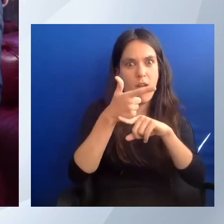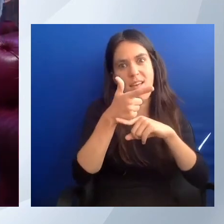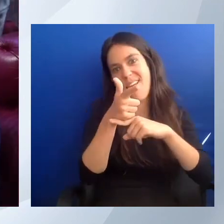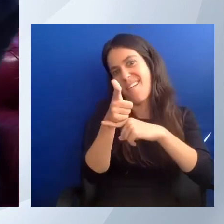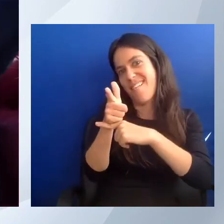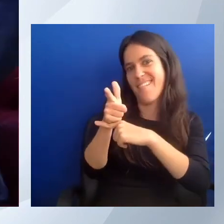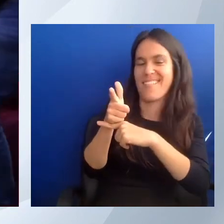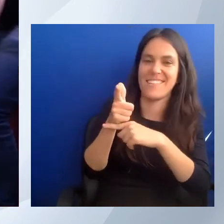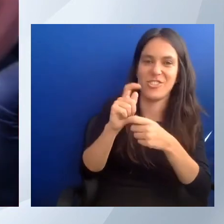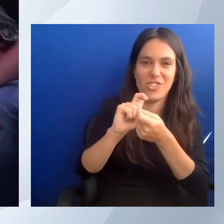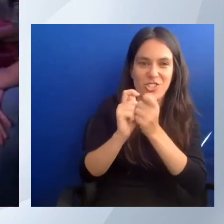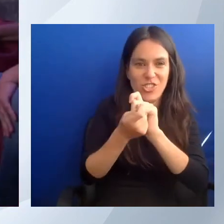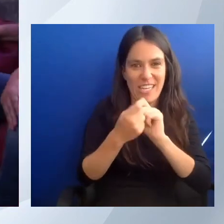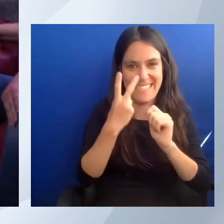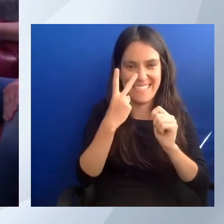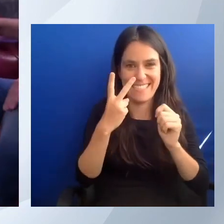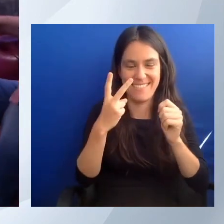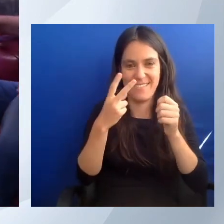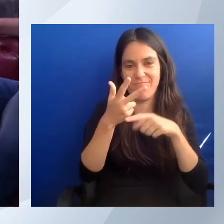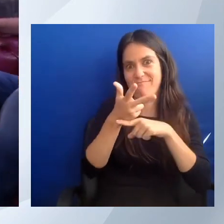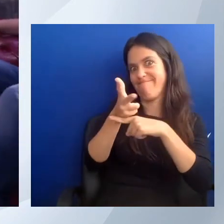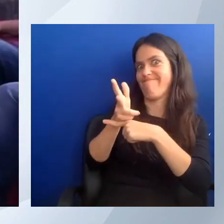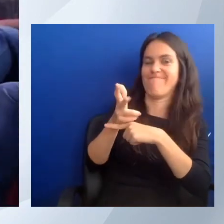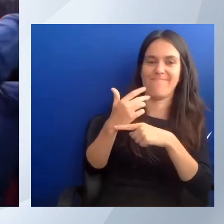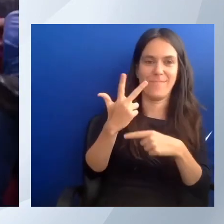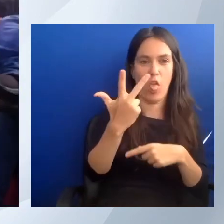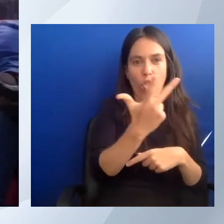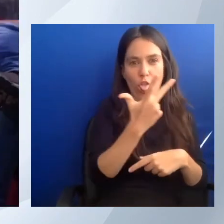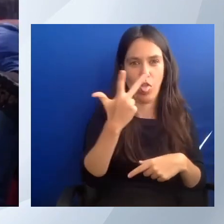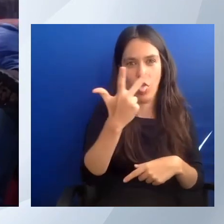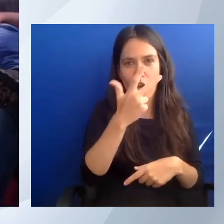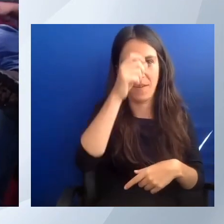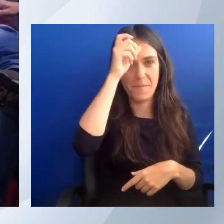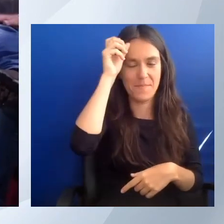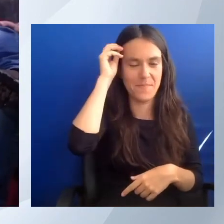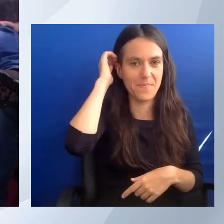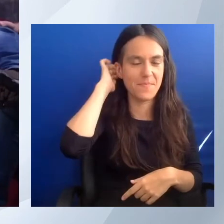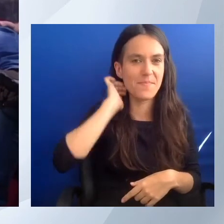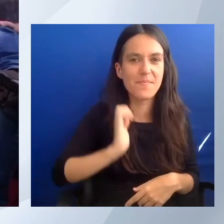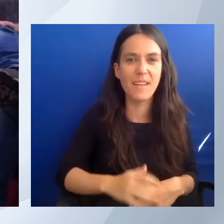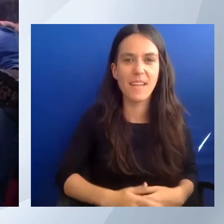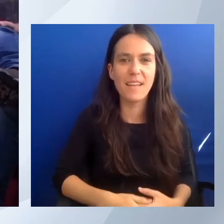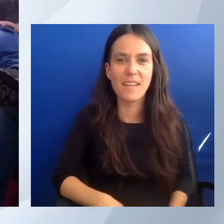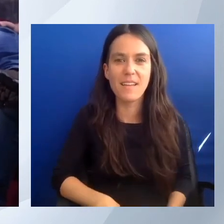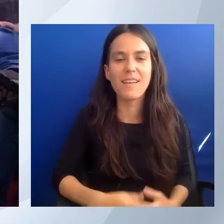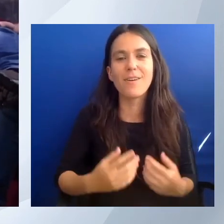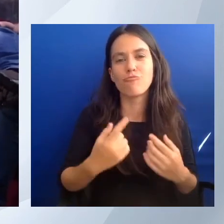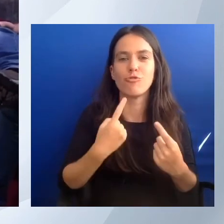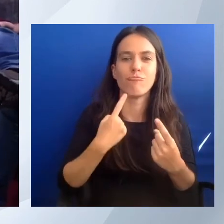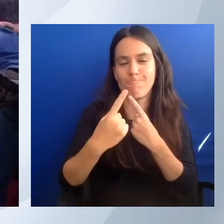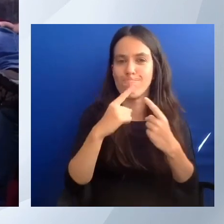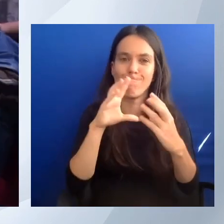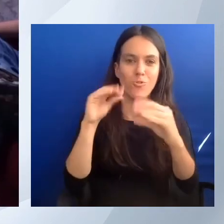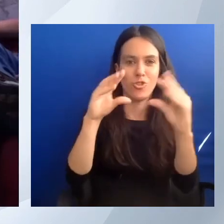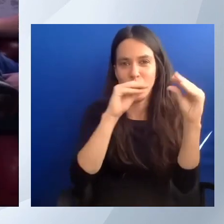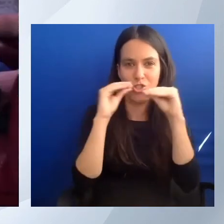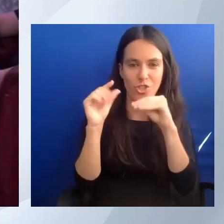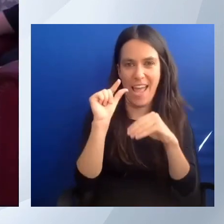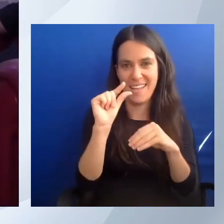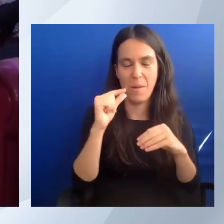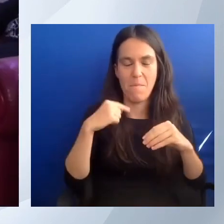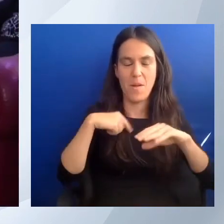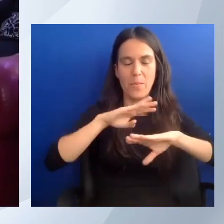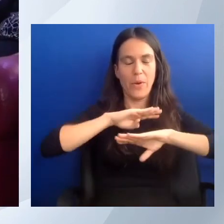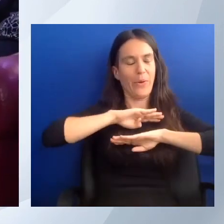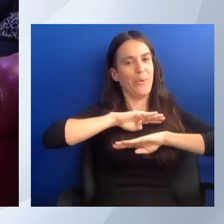in the yes. view. But I like to stress it a little bit, so just so we can relax and and